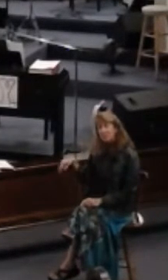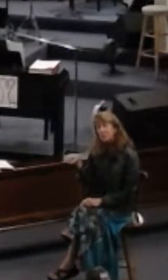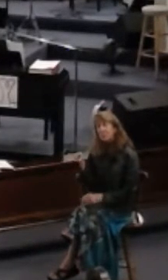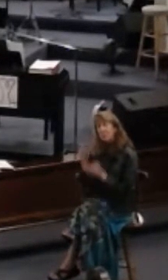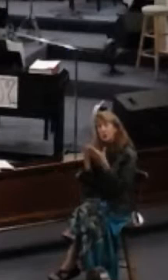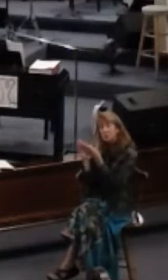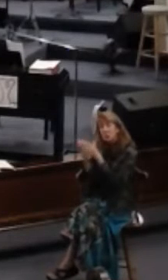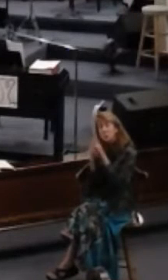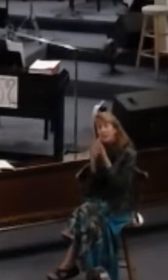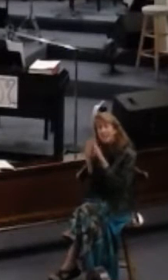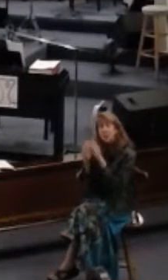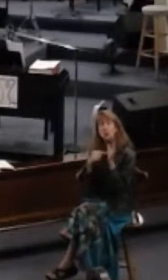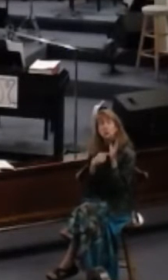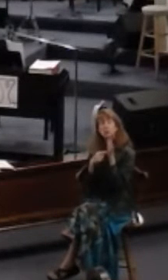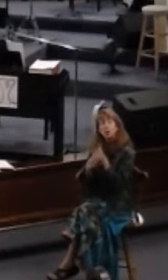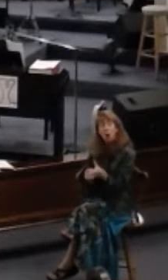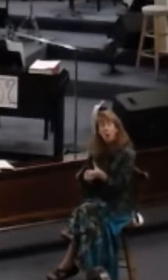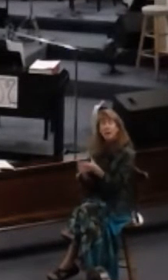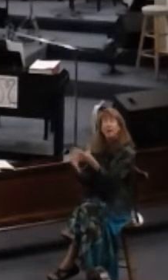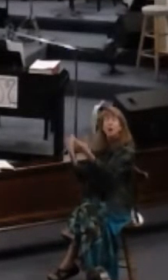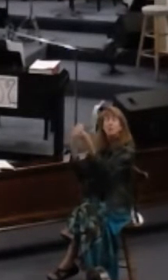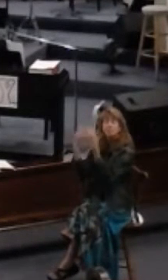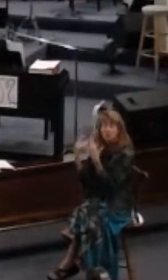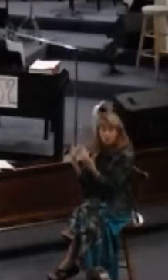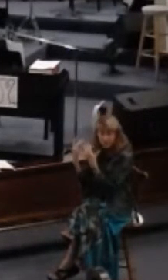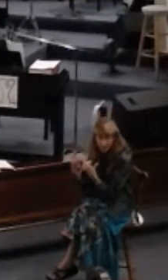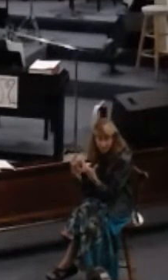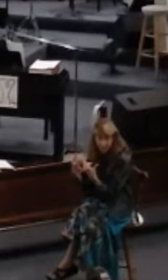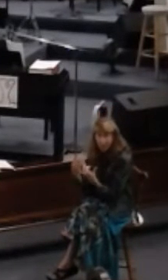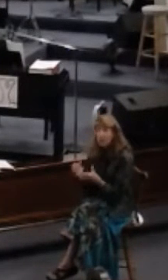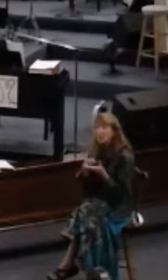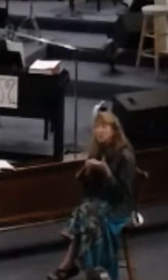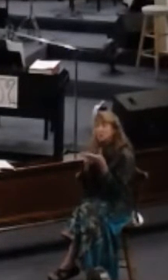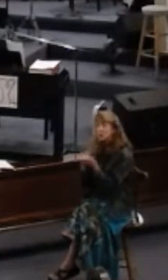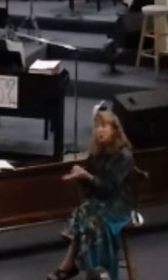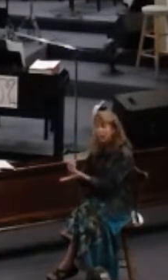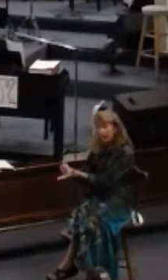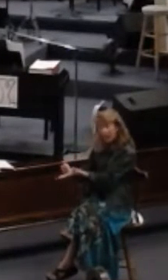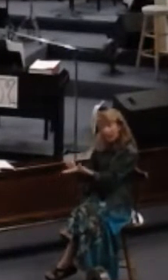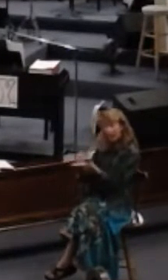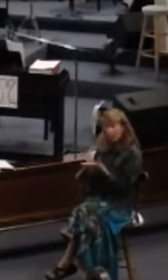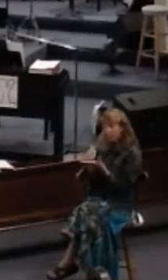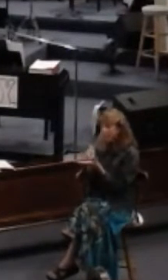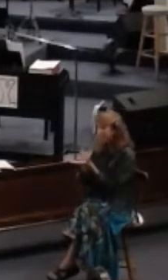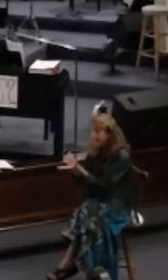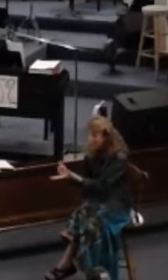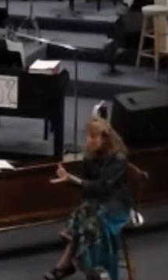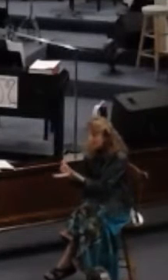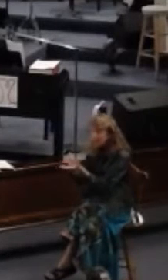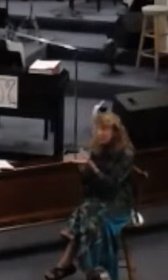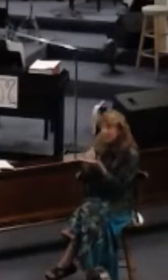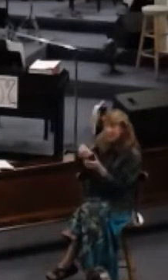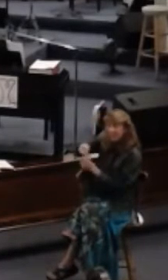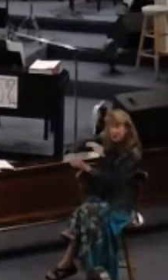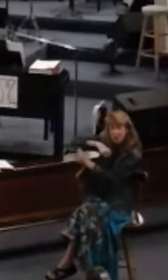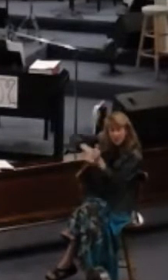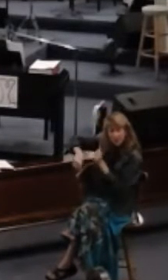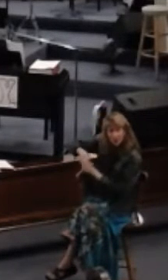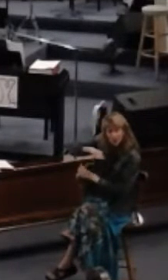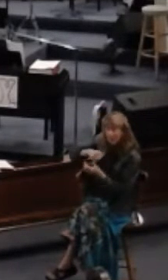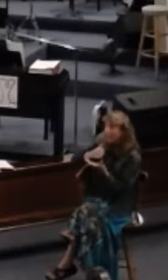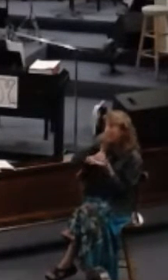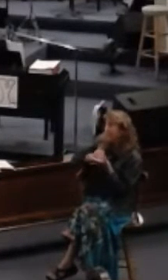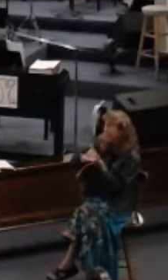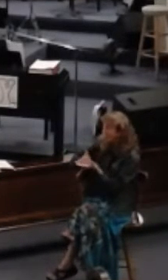communities of mercy. Theirs were communities of help. Helping others. Helping